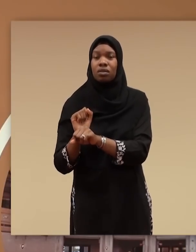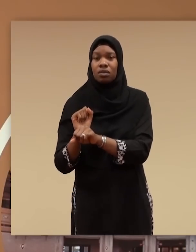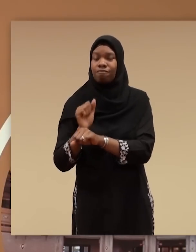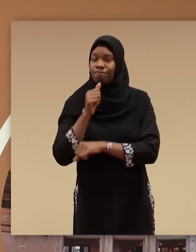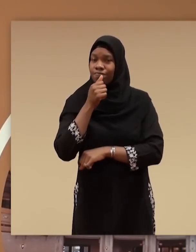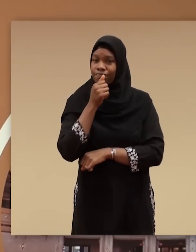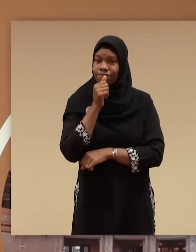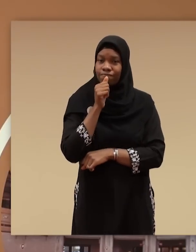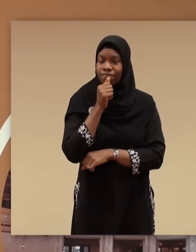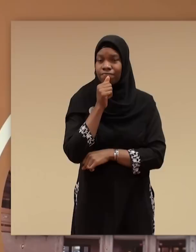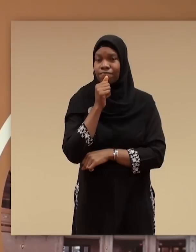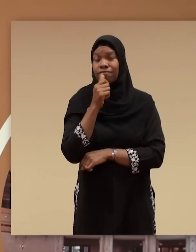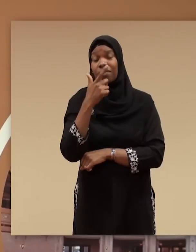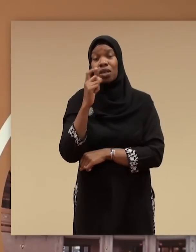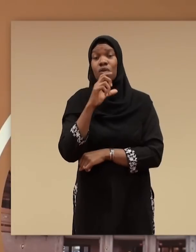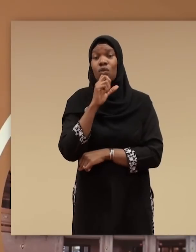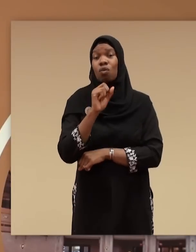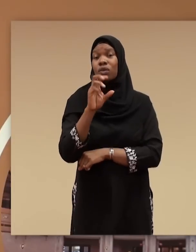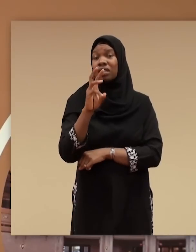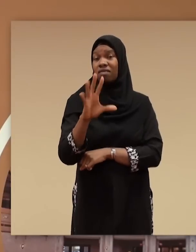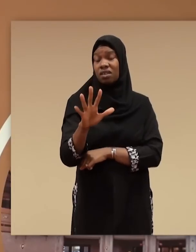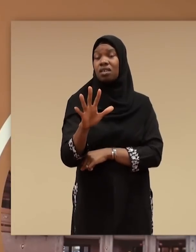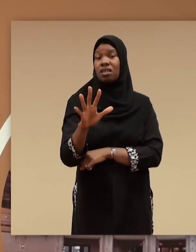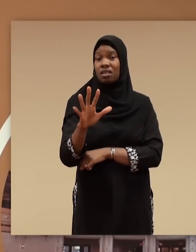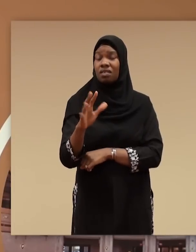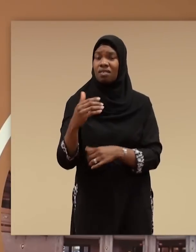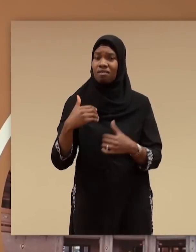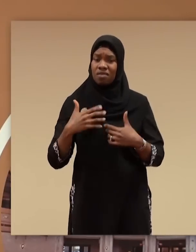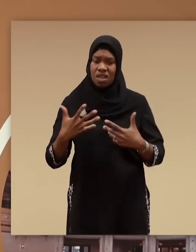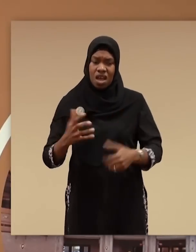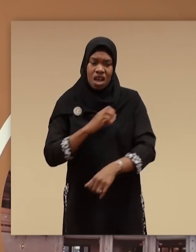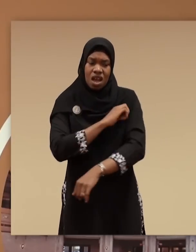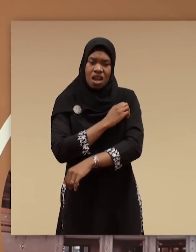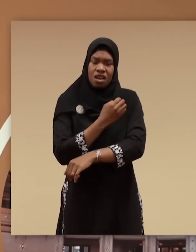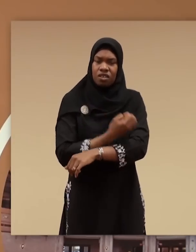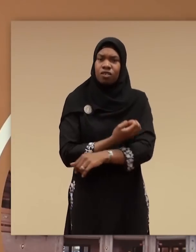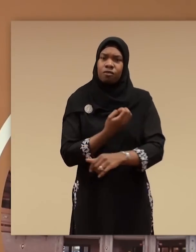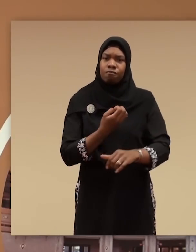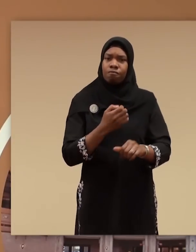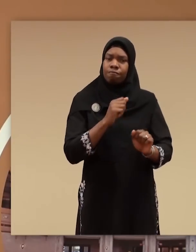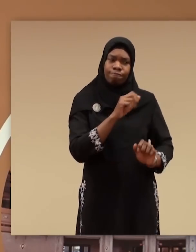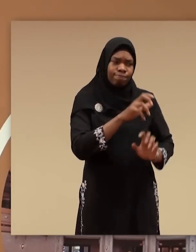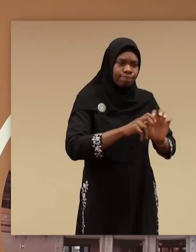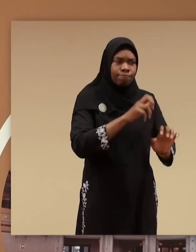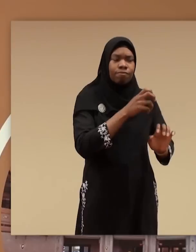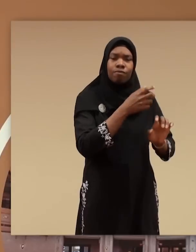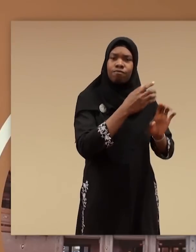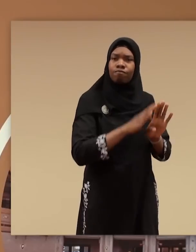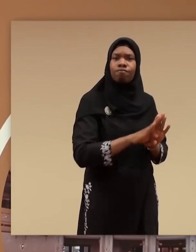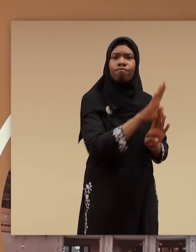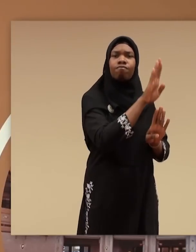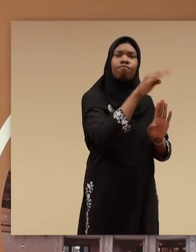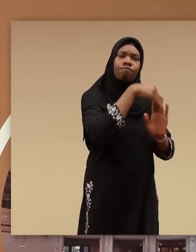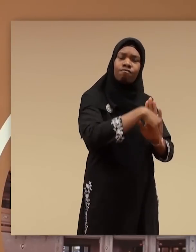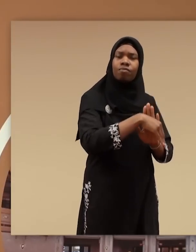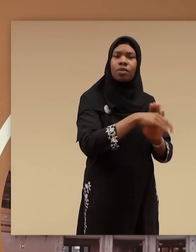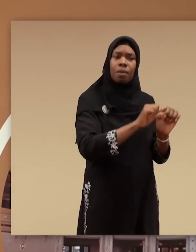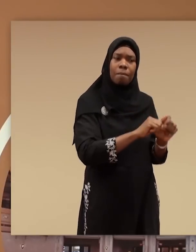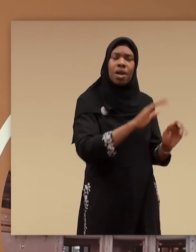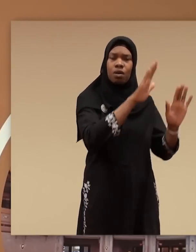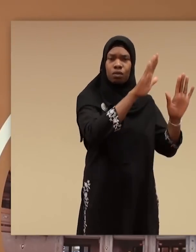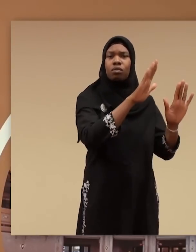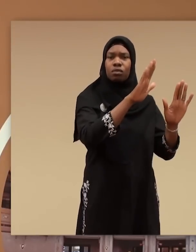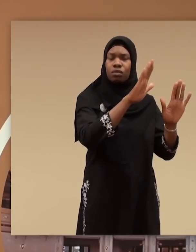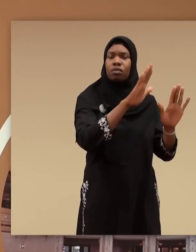age, and she was so energetic, going up the mountain, coming down the mountain. It drained all her energy, and